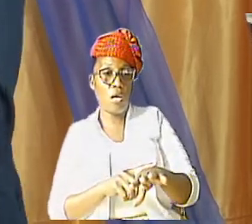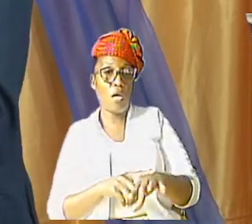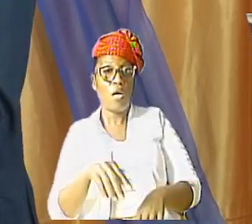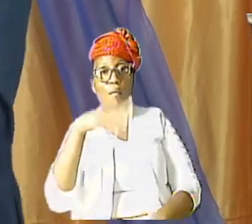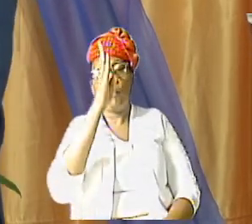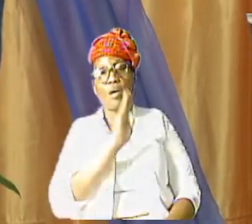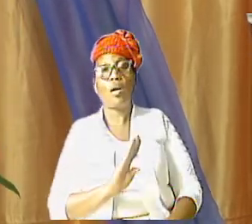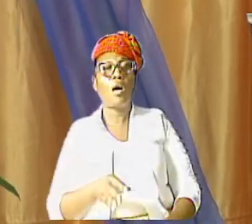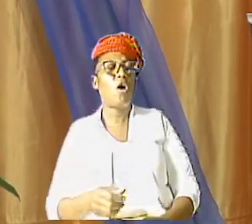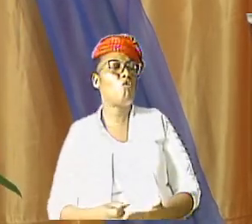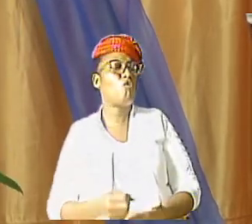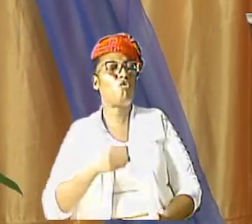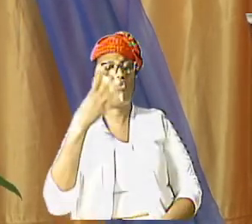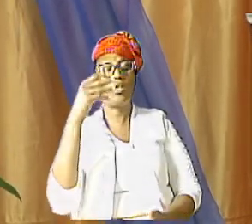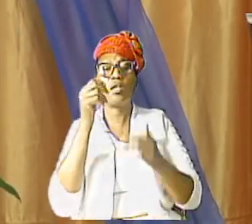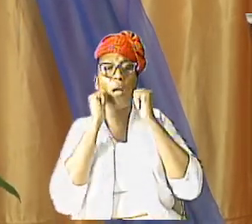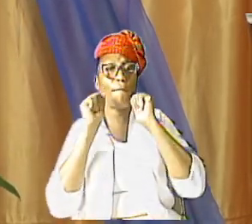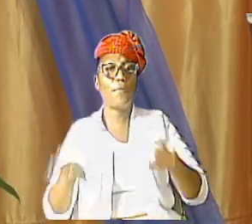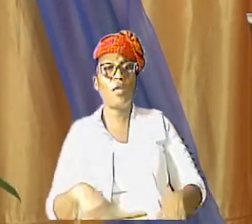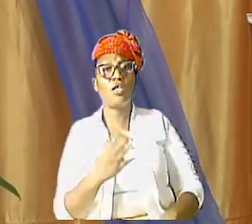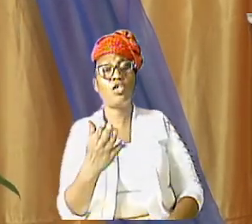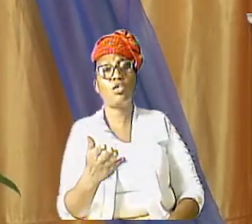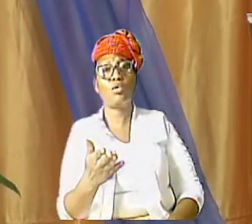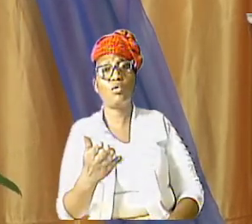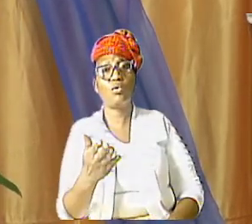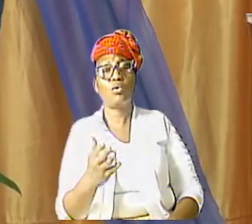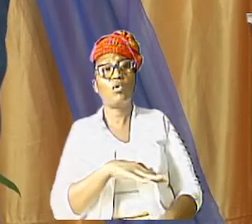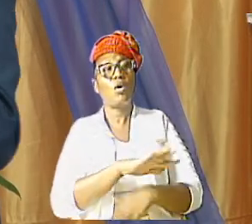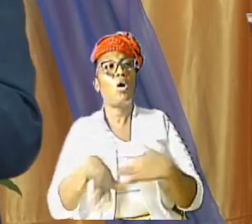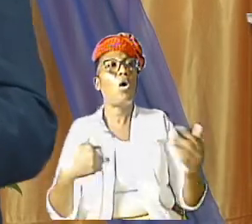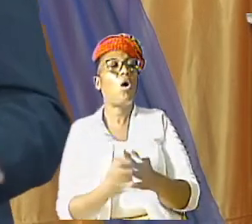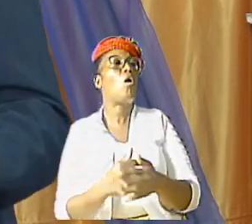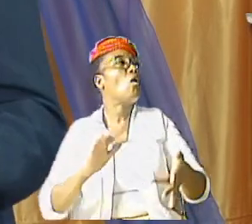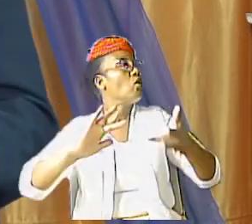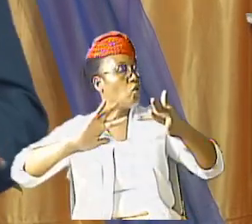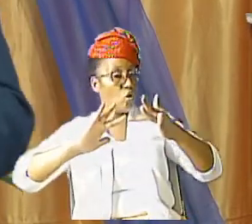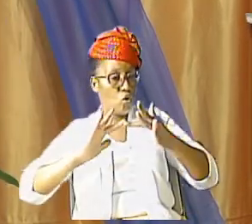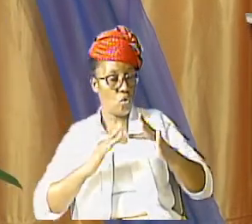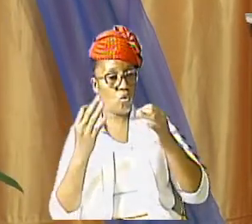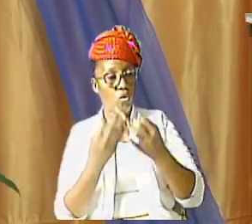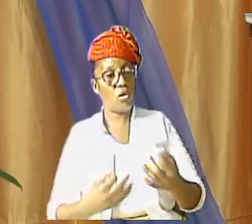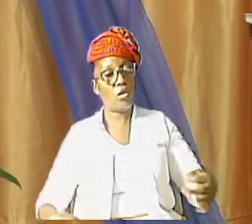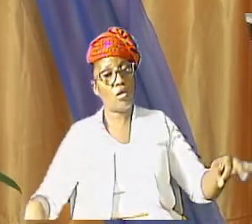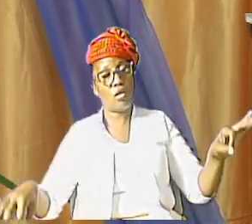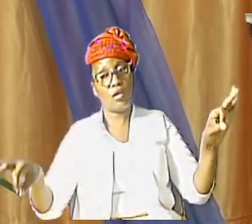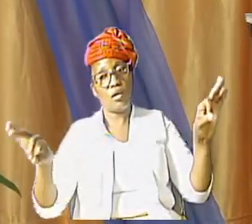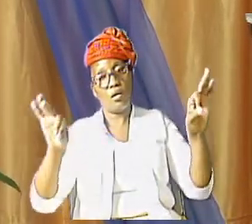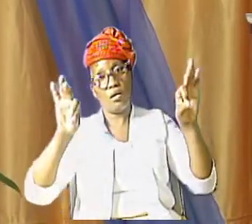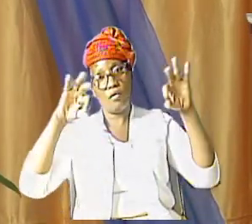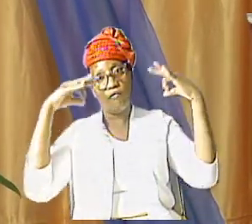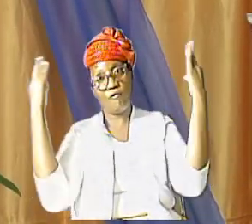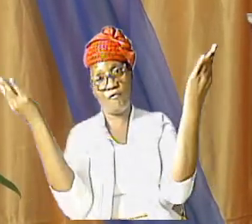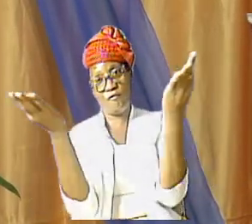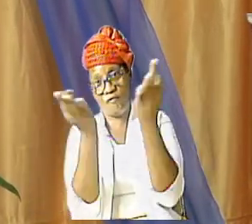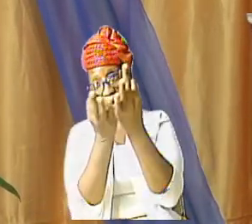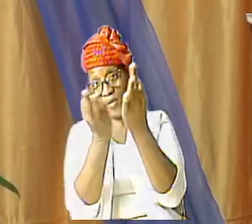you. Let's put our hands together for all the online family. Oh, praise God. We have folks in the US of A. We